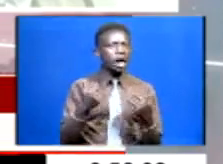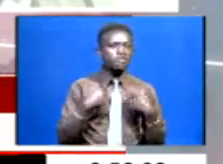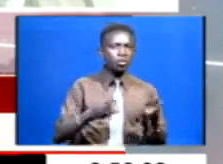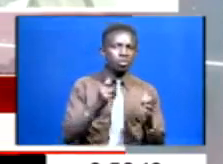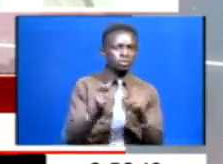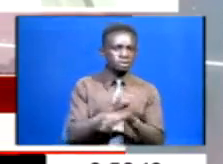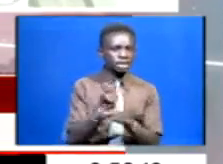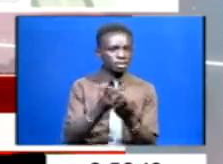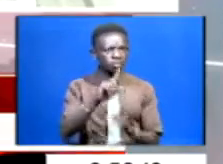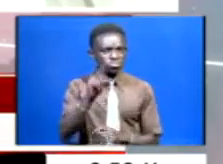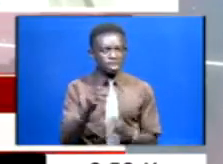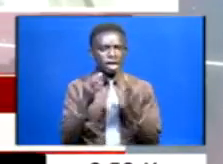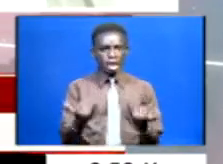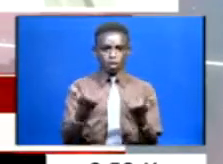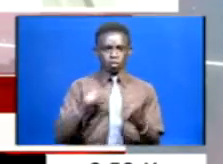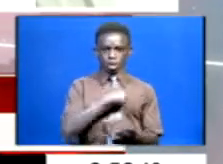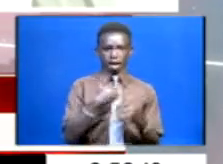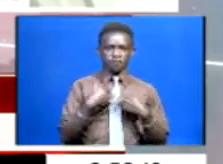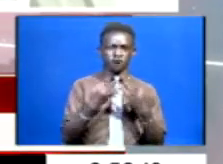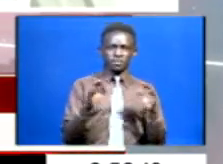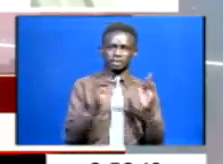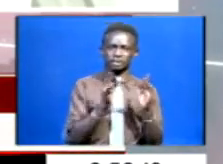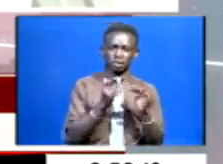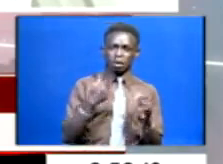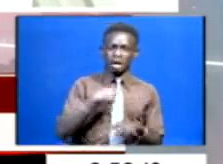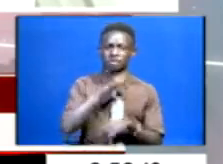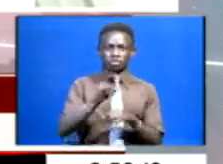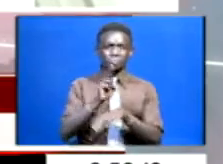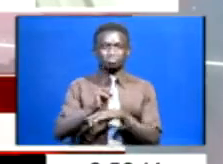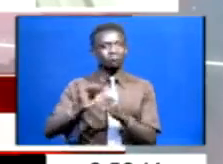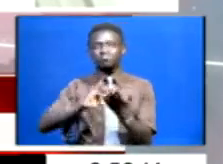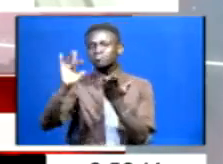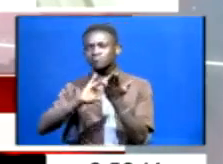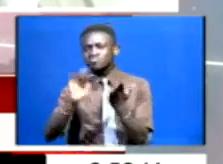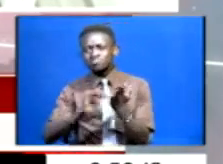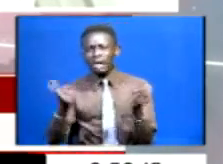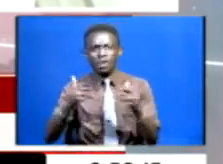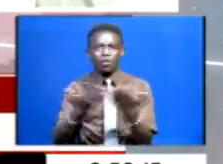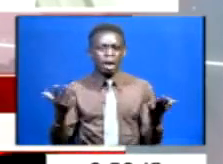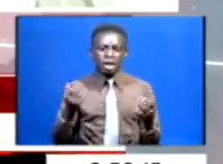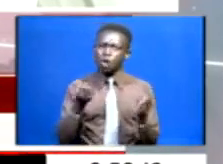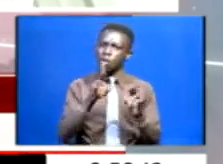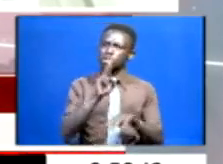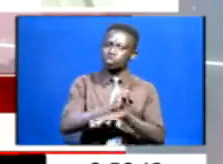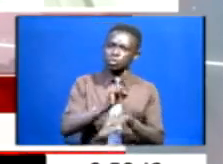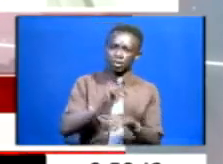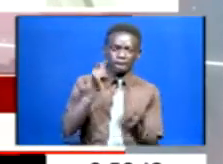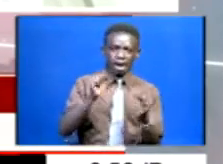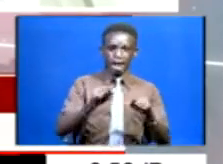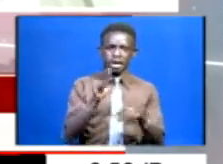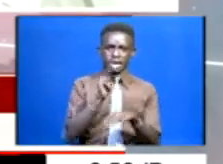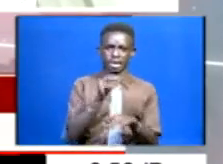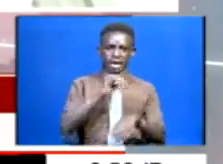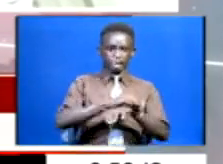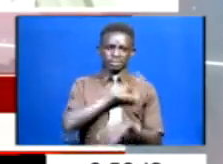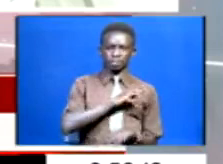now you have free internet, instead of just using it to browse everywhere, can you use it to, so that you can be able to have something at the end of the day? Can you even post something